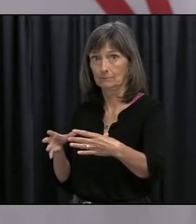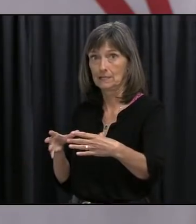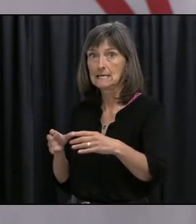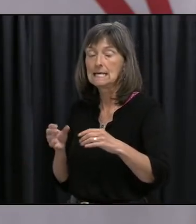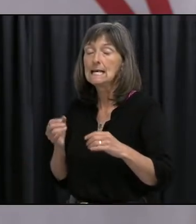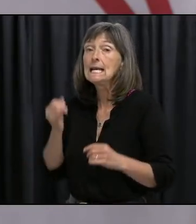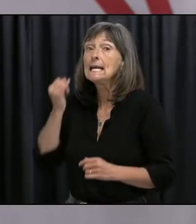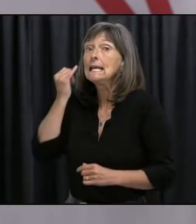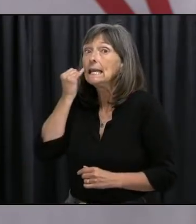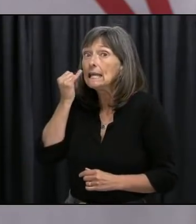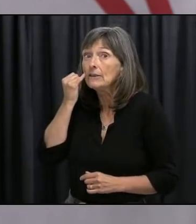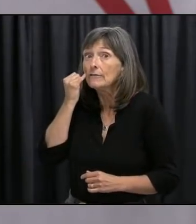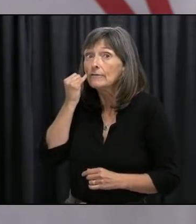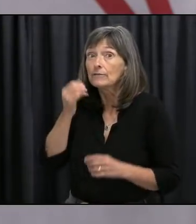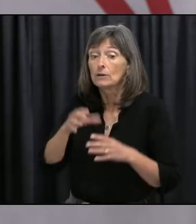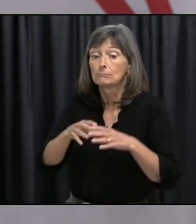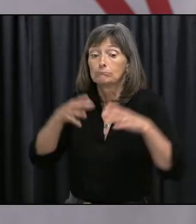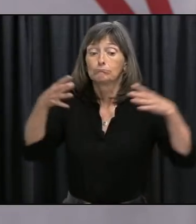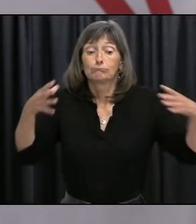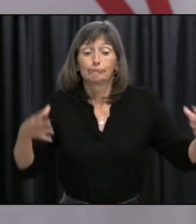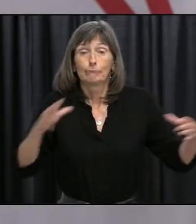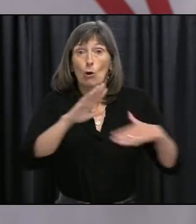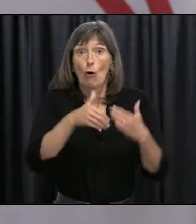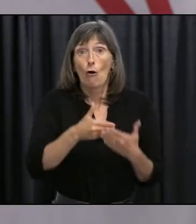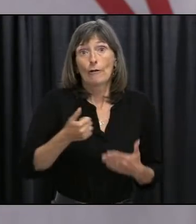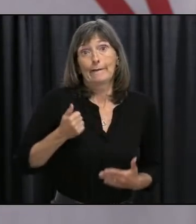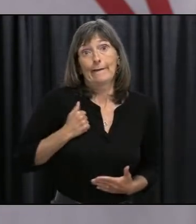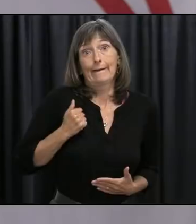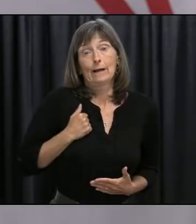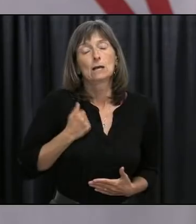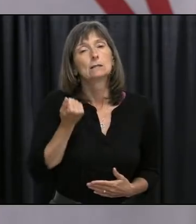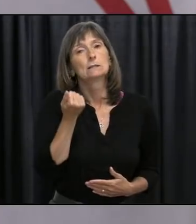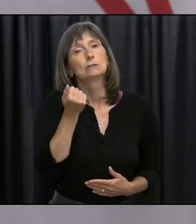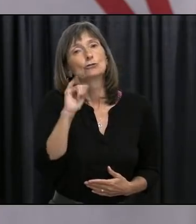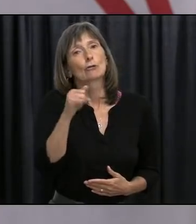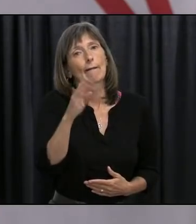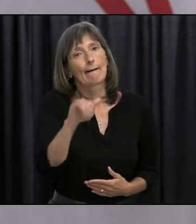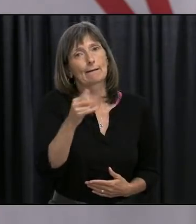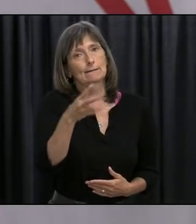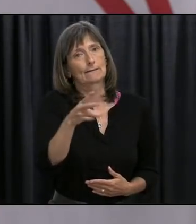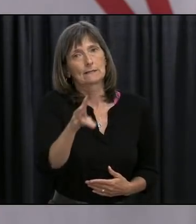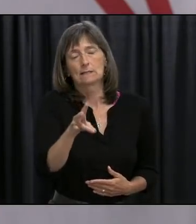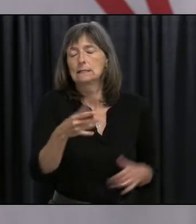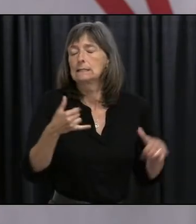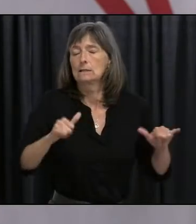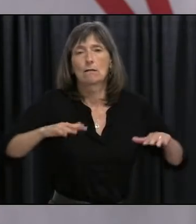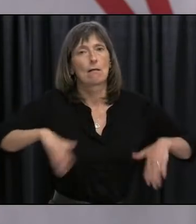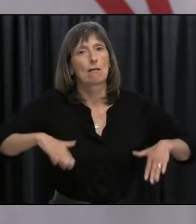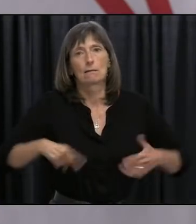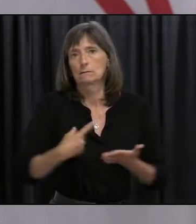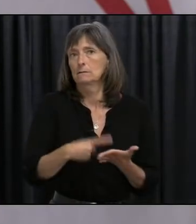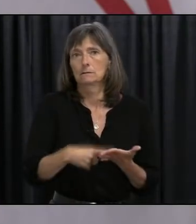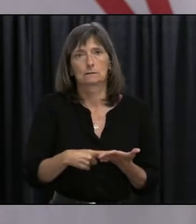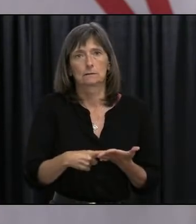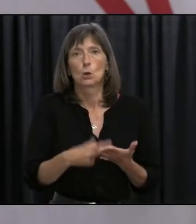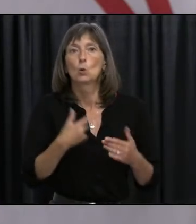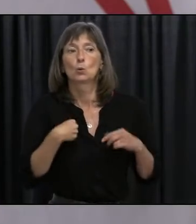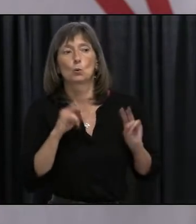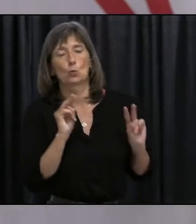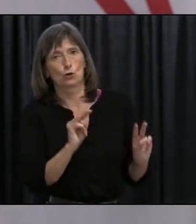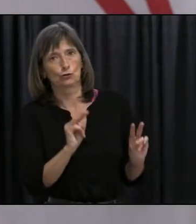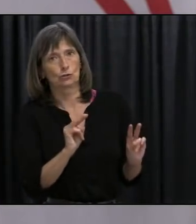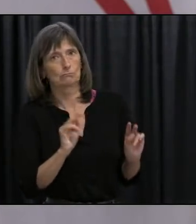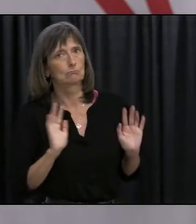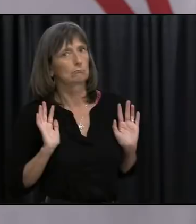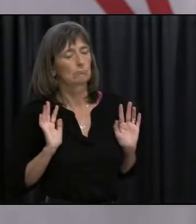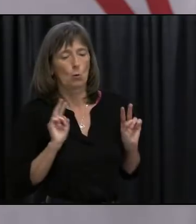to expand this would be the 17th of July. We're not having any discussions on that date yet. We would continue to monitor.